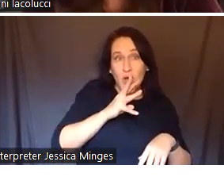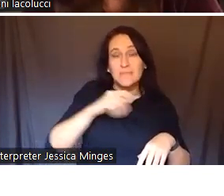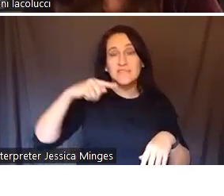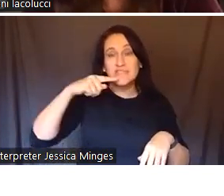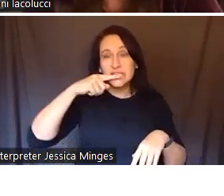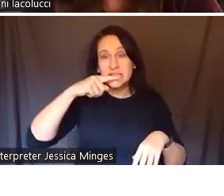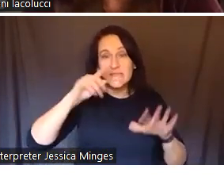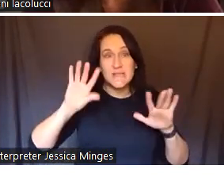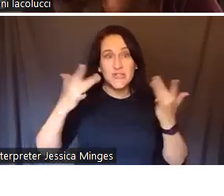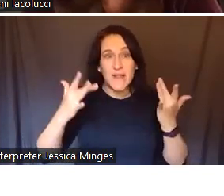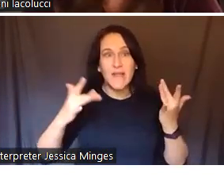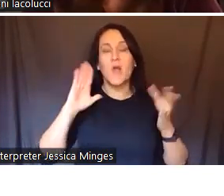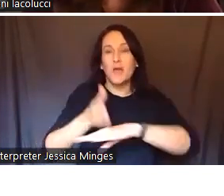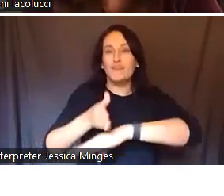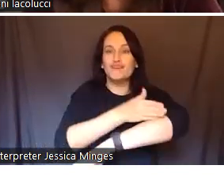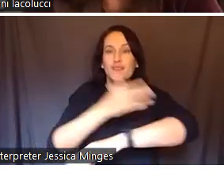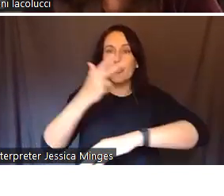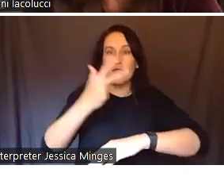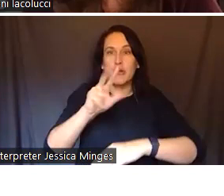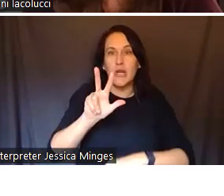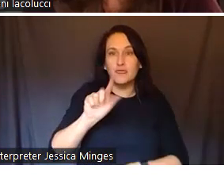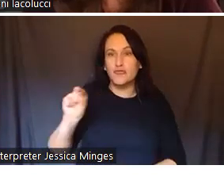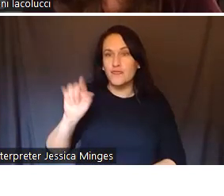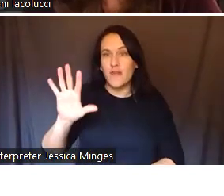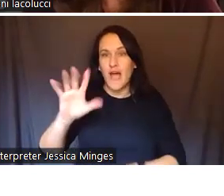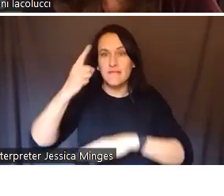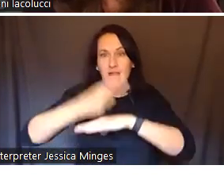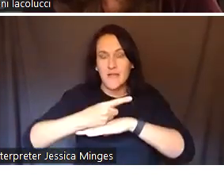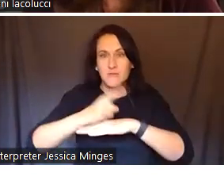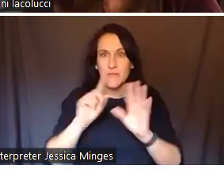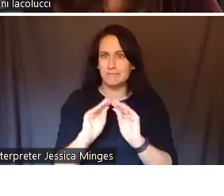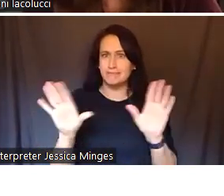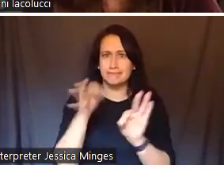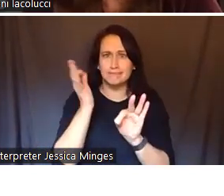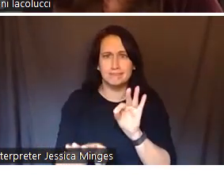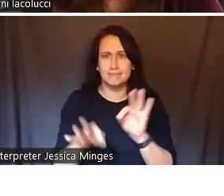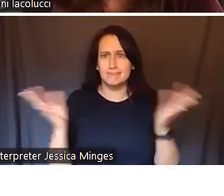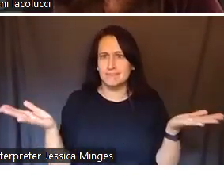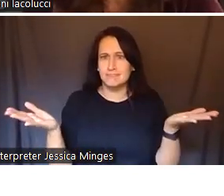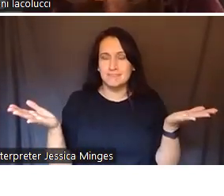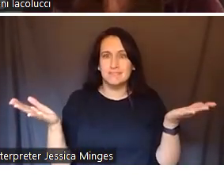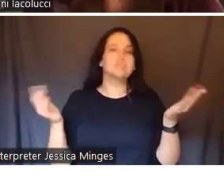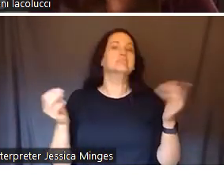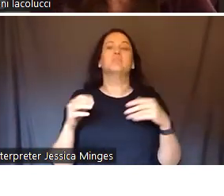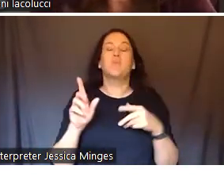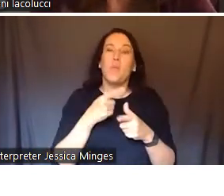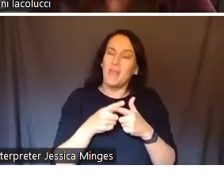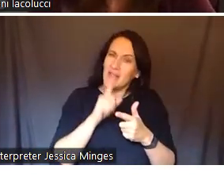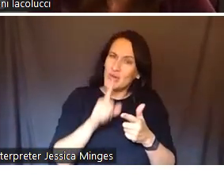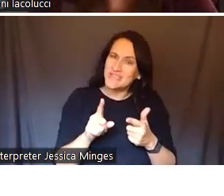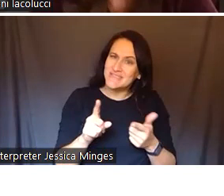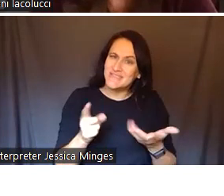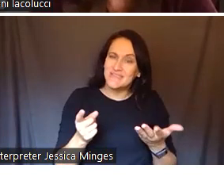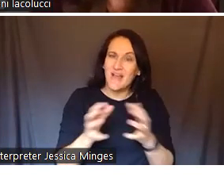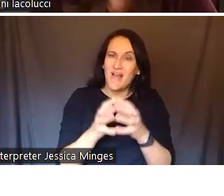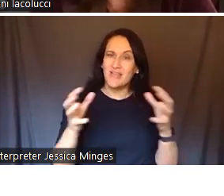3 to 5 days. Plain and simple, clear as a bell. Okay, so there is a